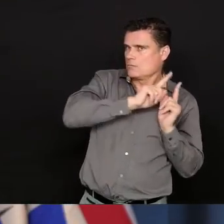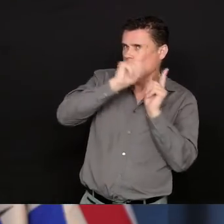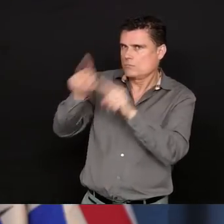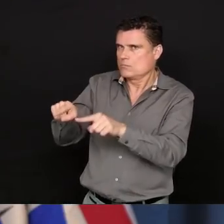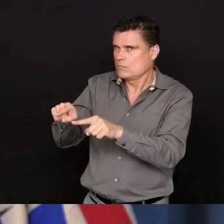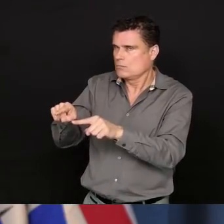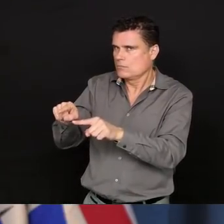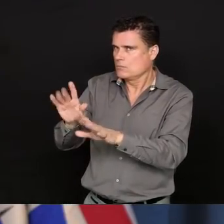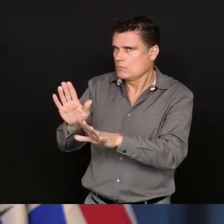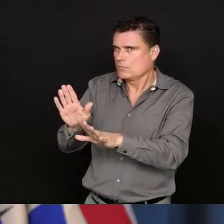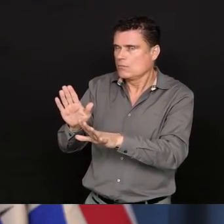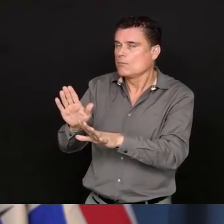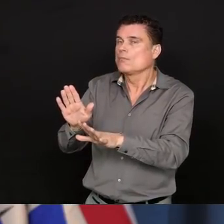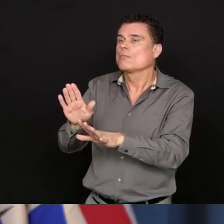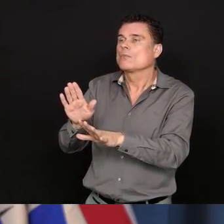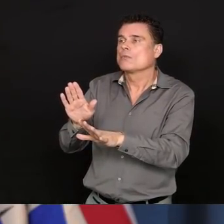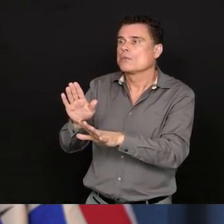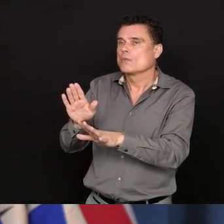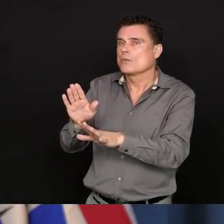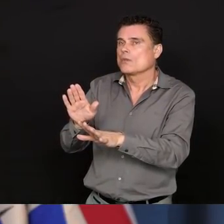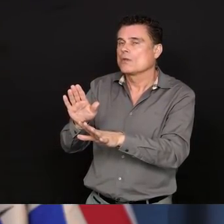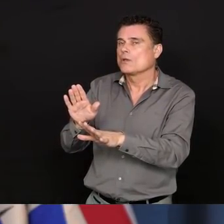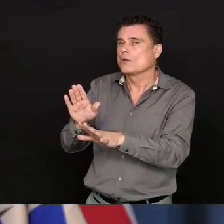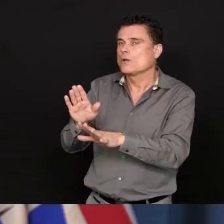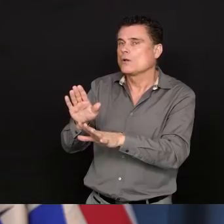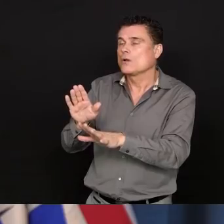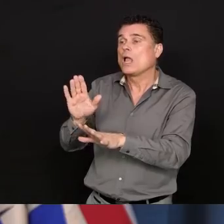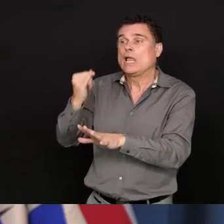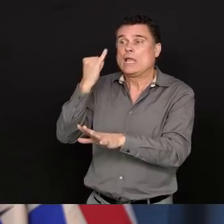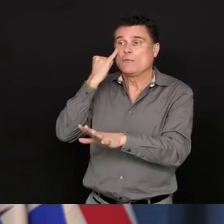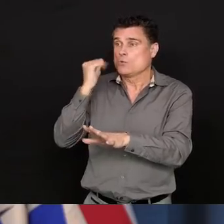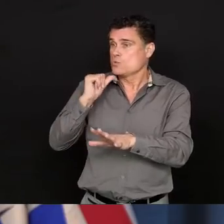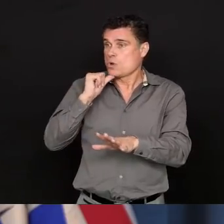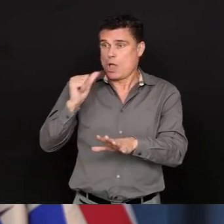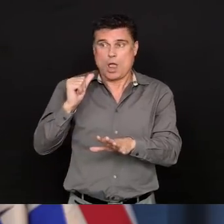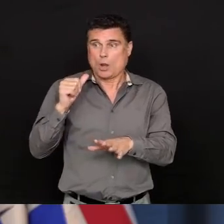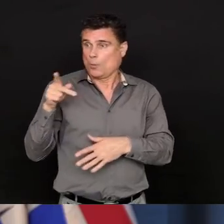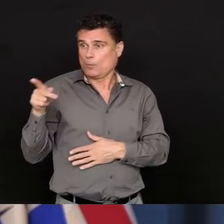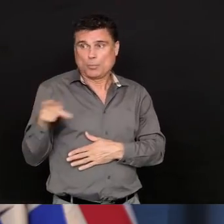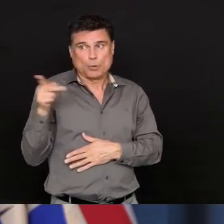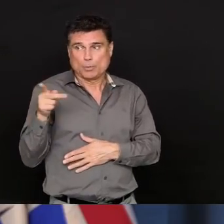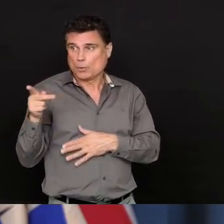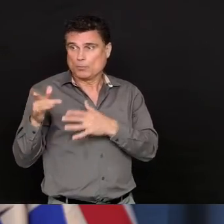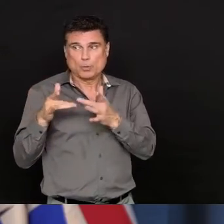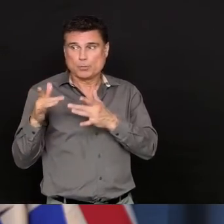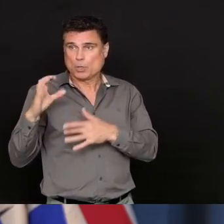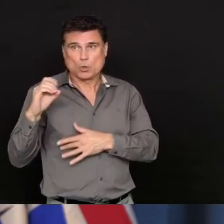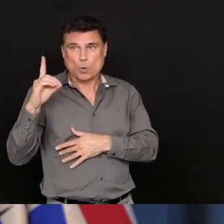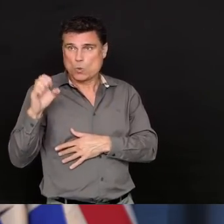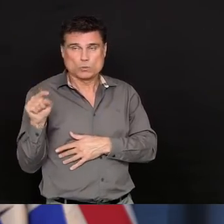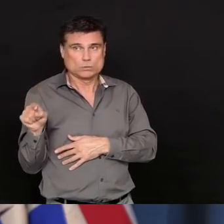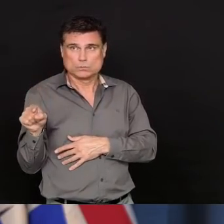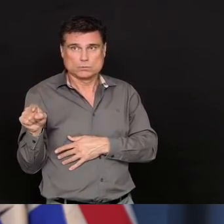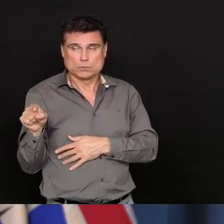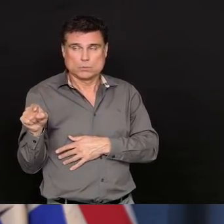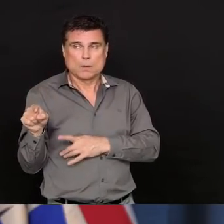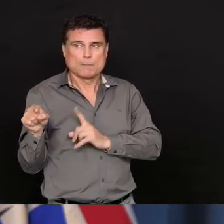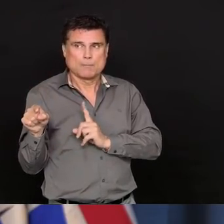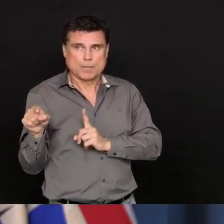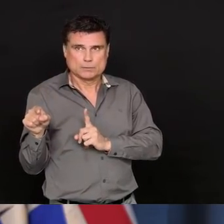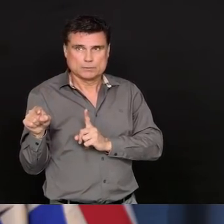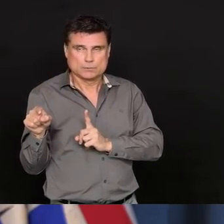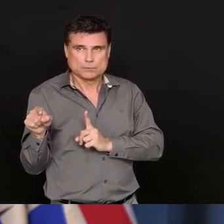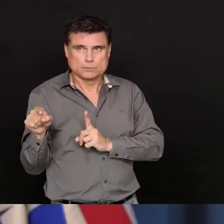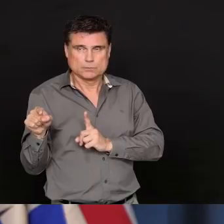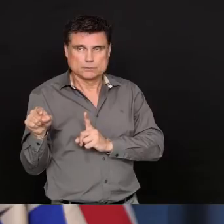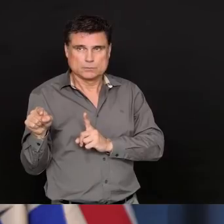officials, they're saying there's a, quote, gap in the modification of that order, and it's going to specifically disproportionately affect